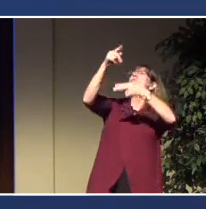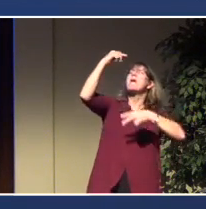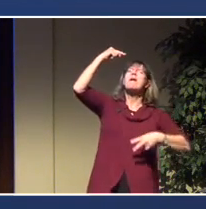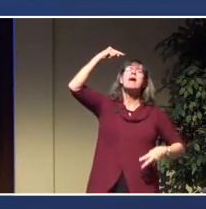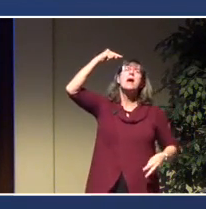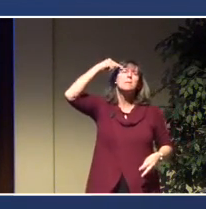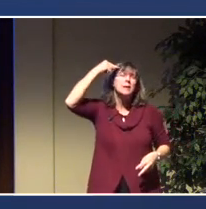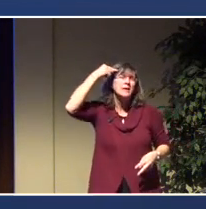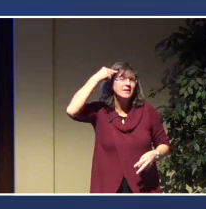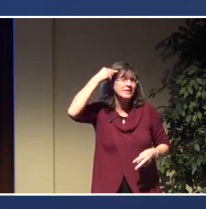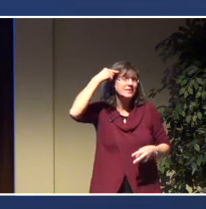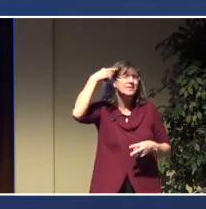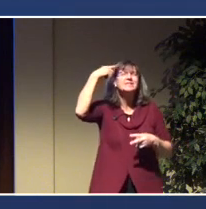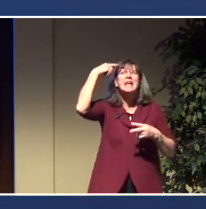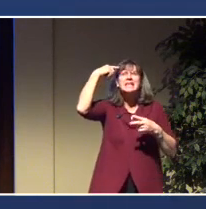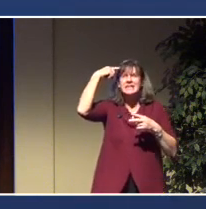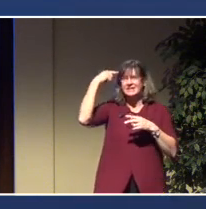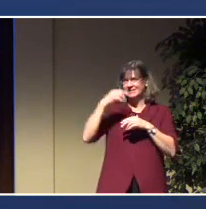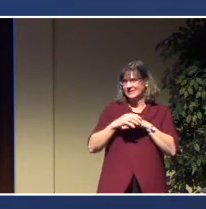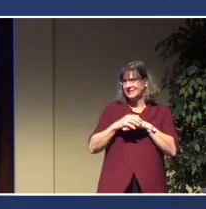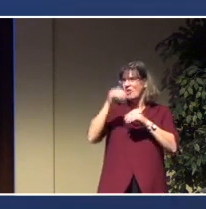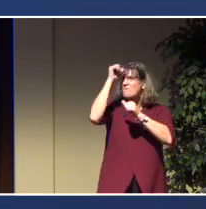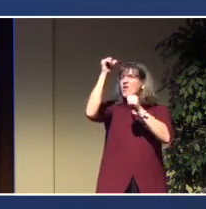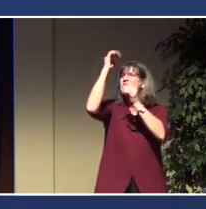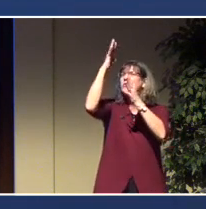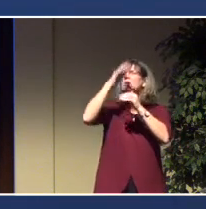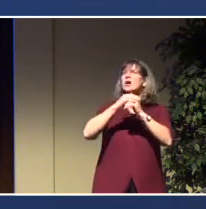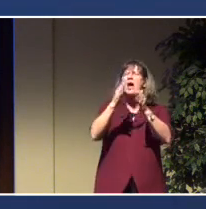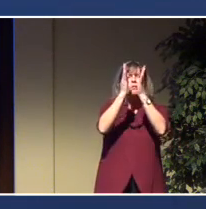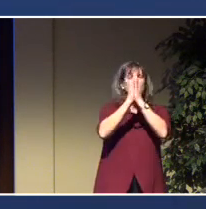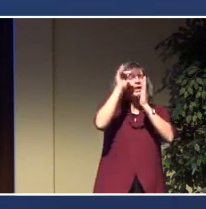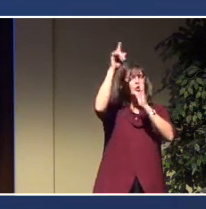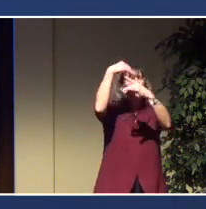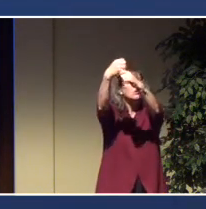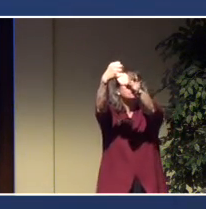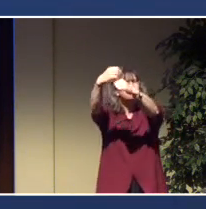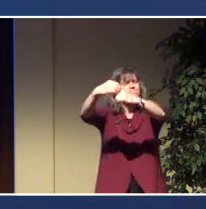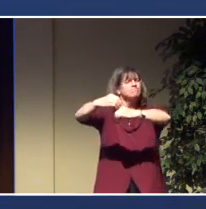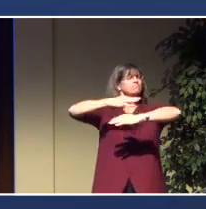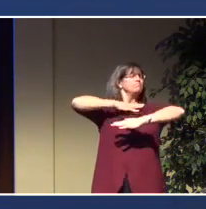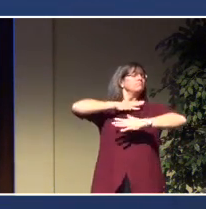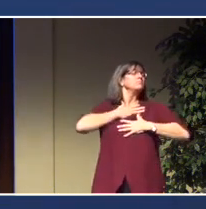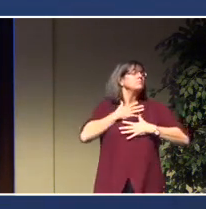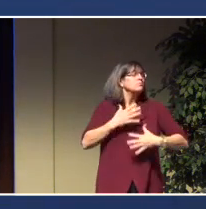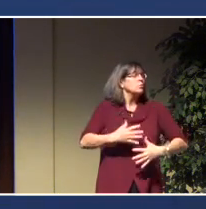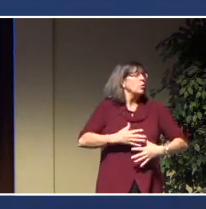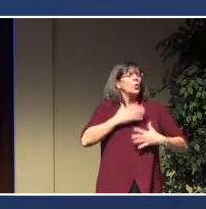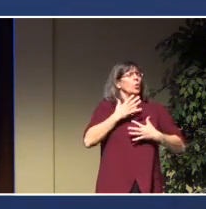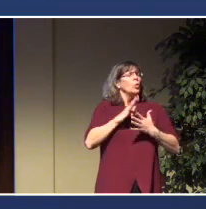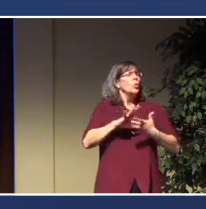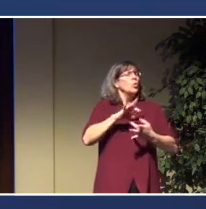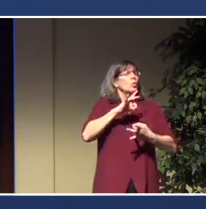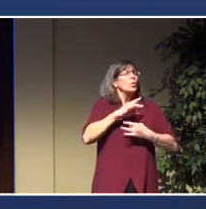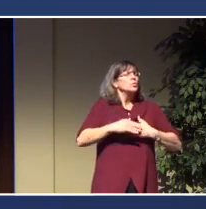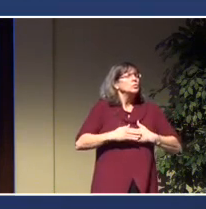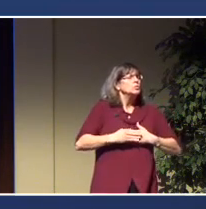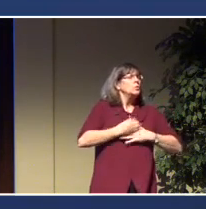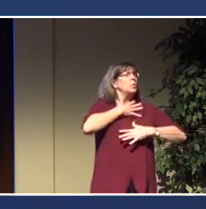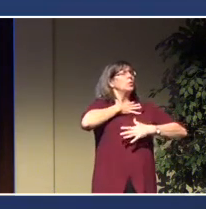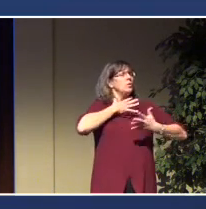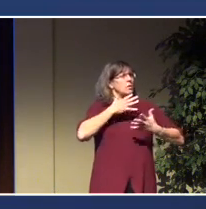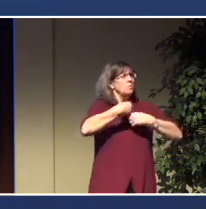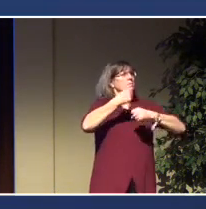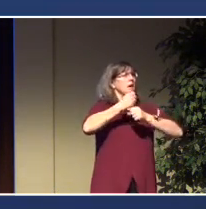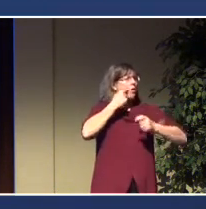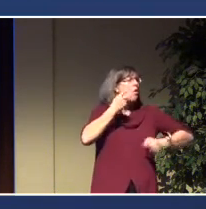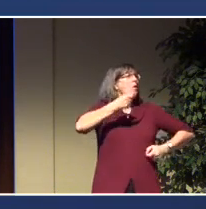lives. I pray that you will make that more real for us through your Holy Spirit, that you will, in this period of time